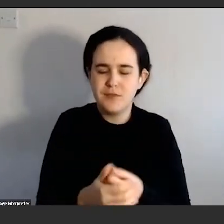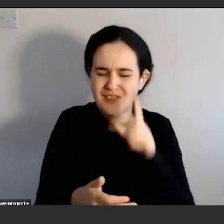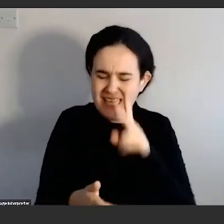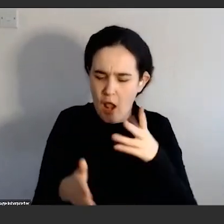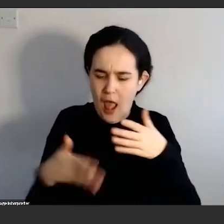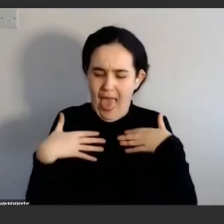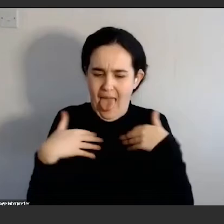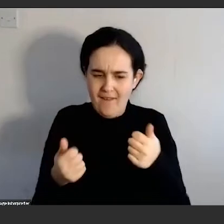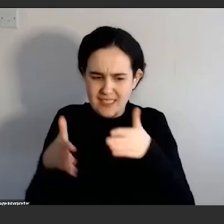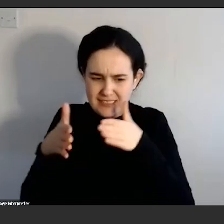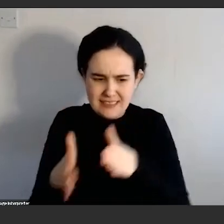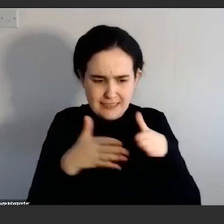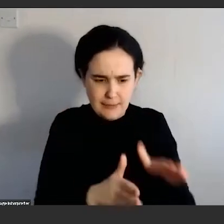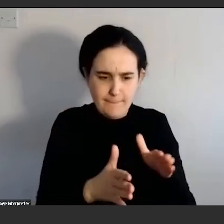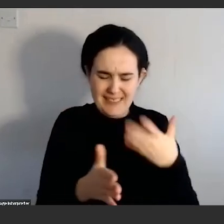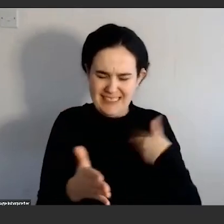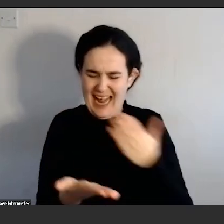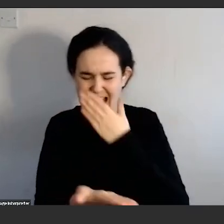as a focus within this work.